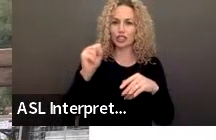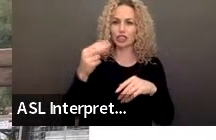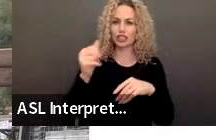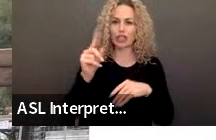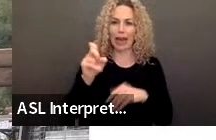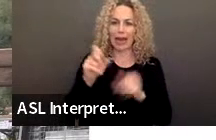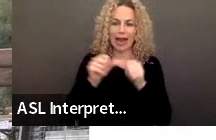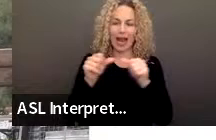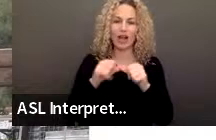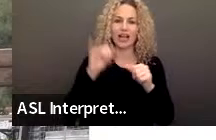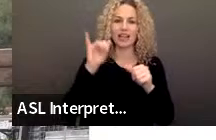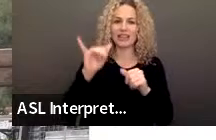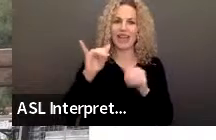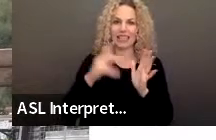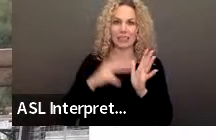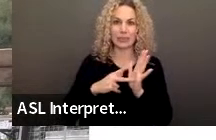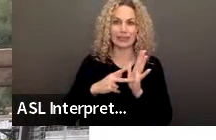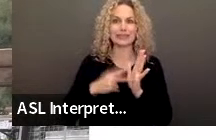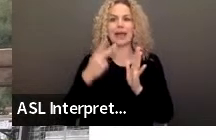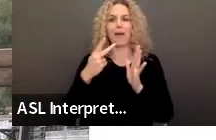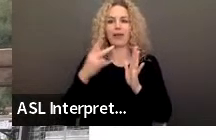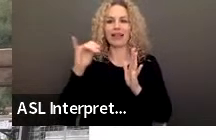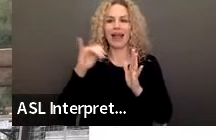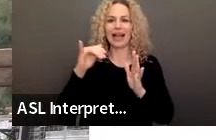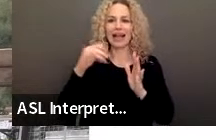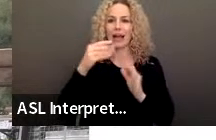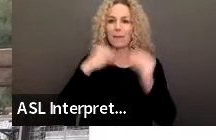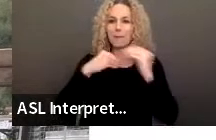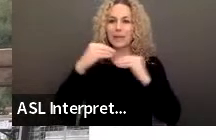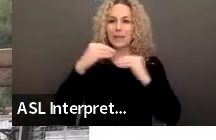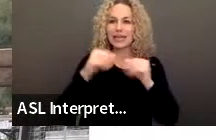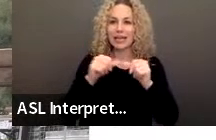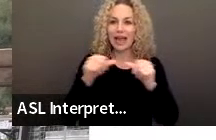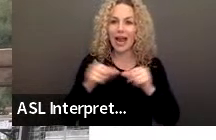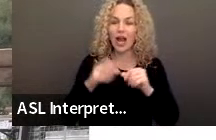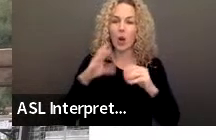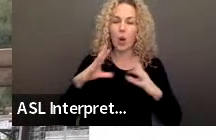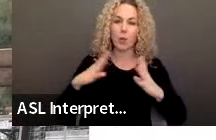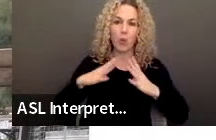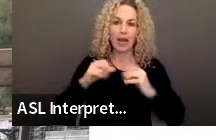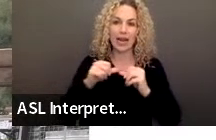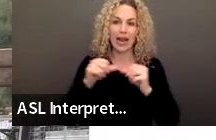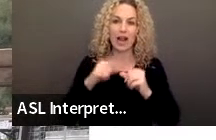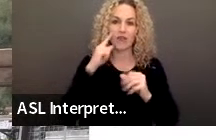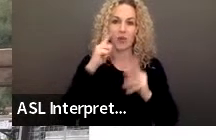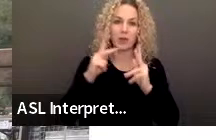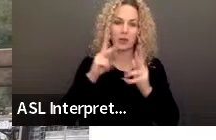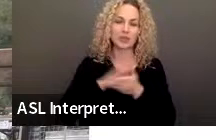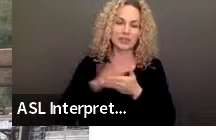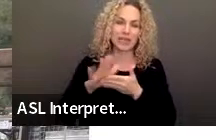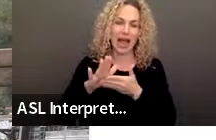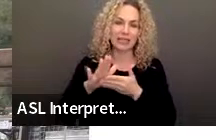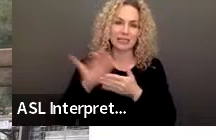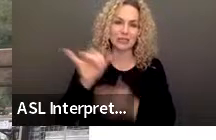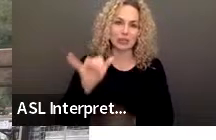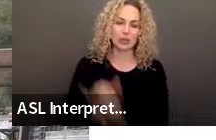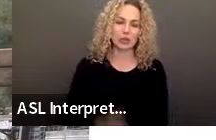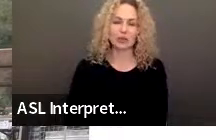up doubling as a picnic area or just a break area for folks, which has been nice as